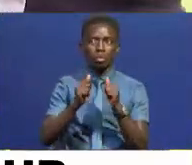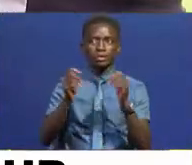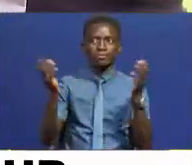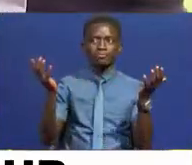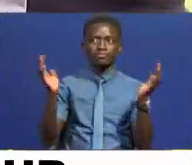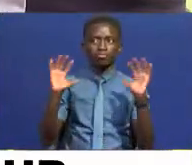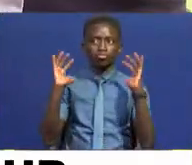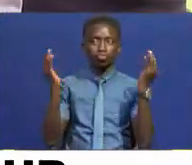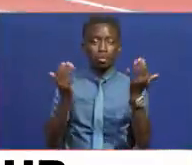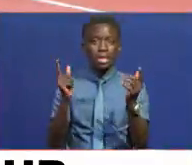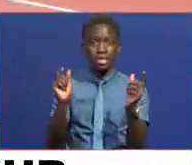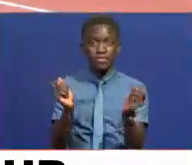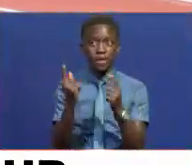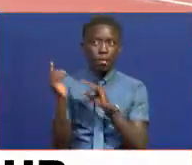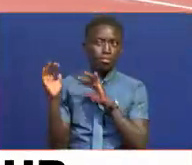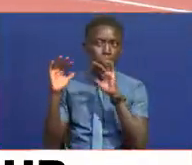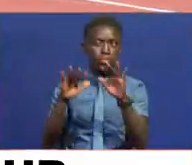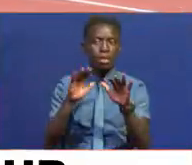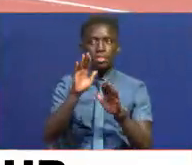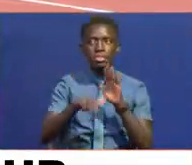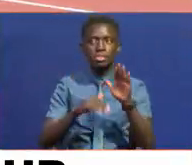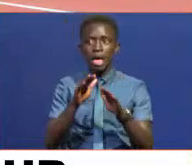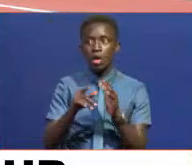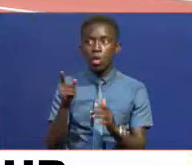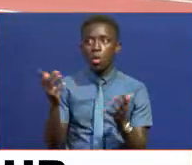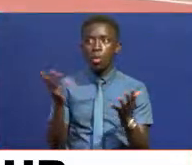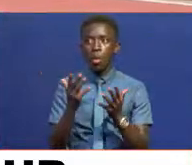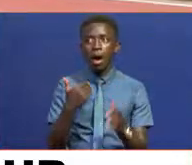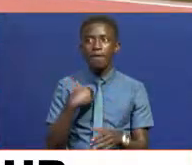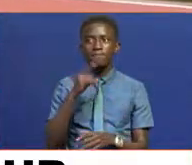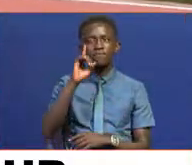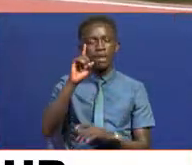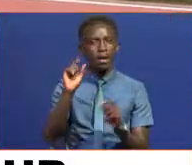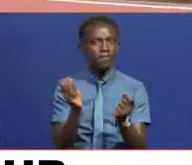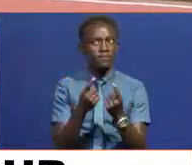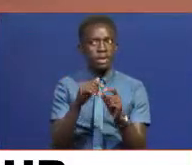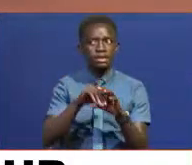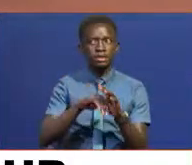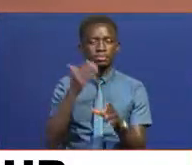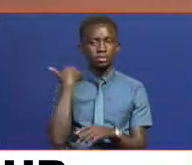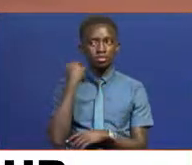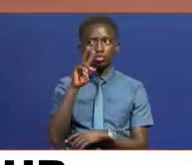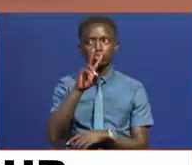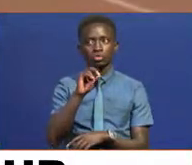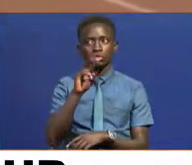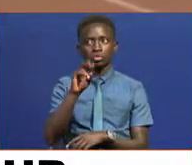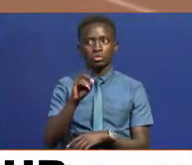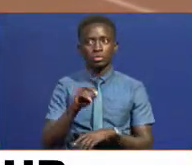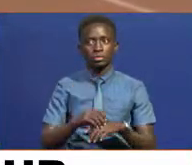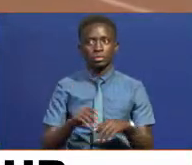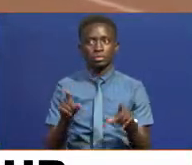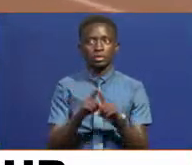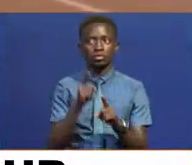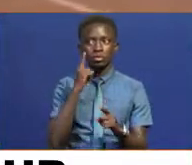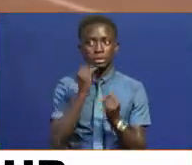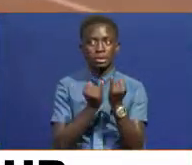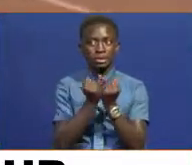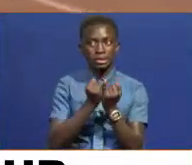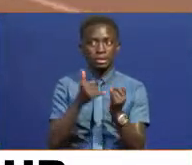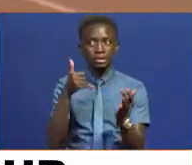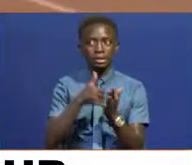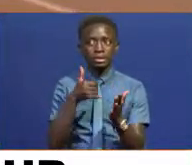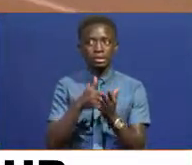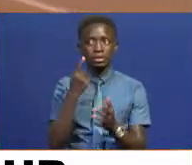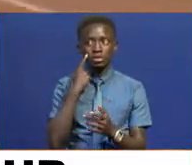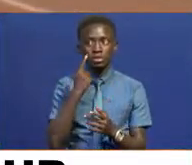returning to Nyayo National Stadium, which hosted the first event in 2020. Saturday's meet will include national discretionaries